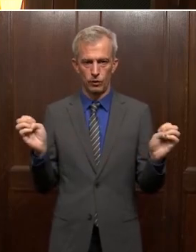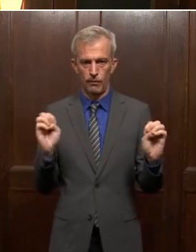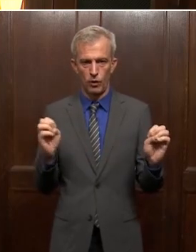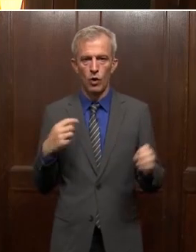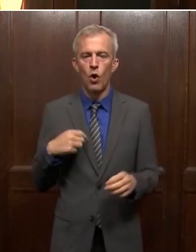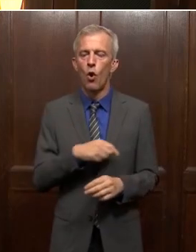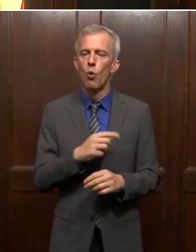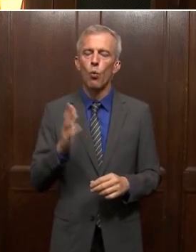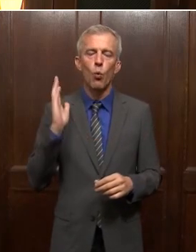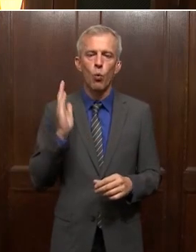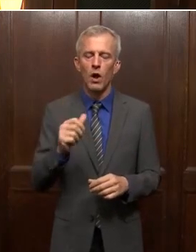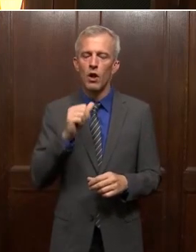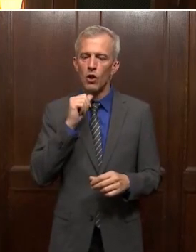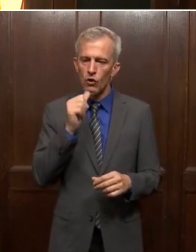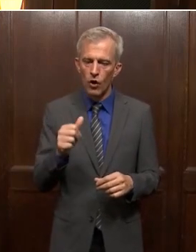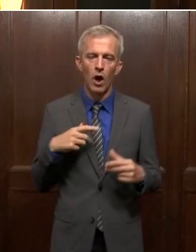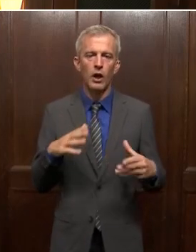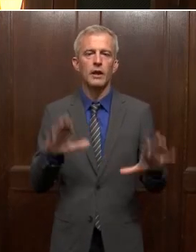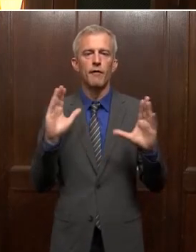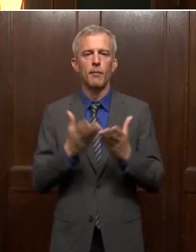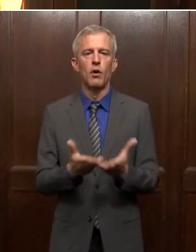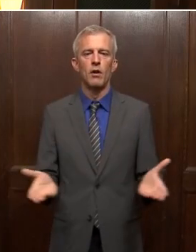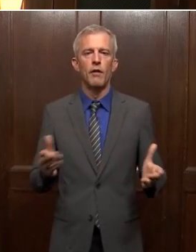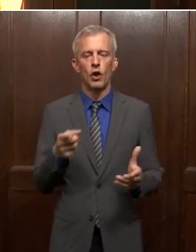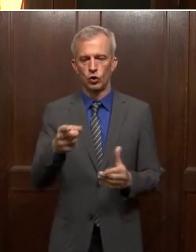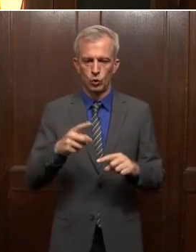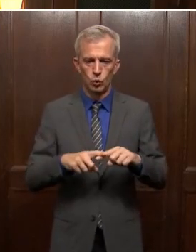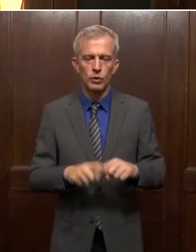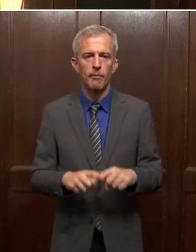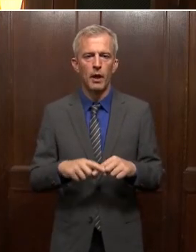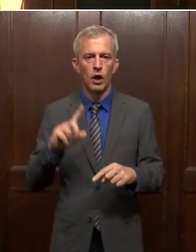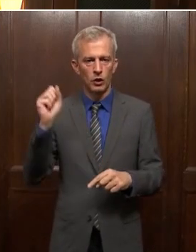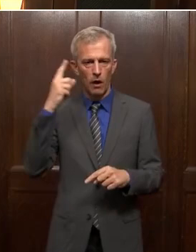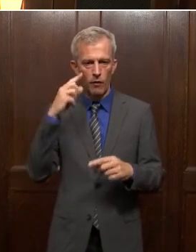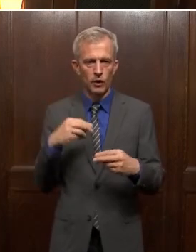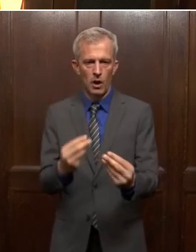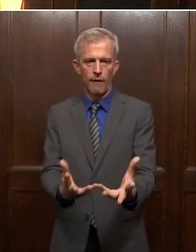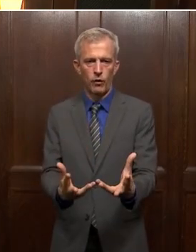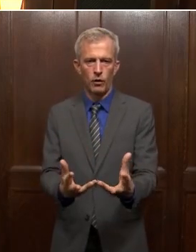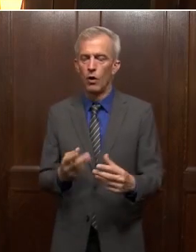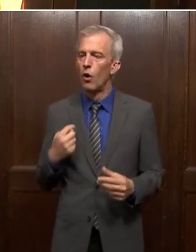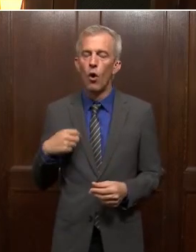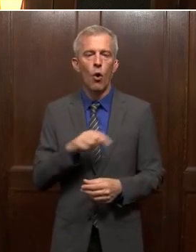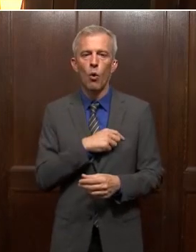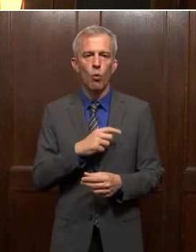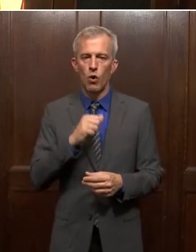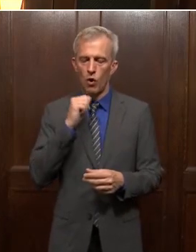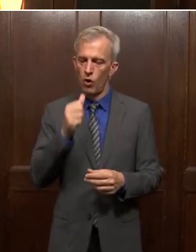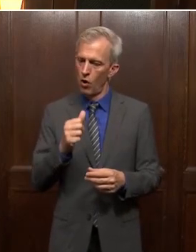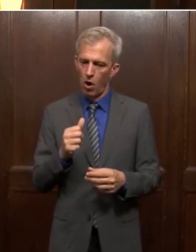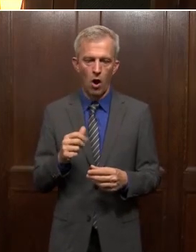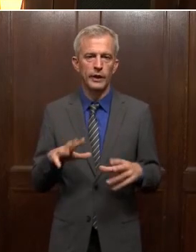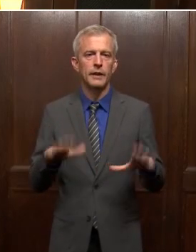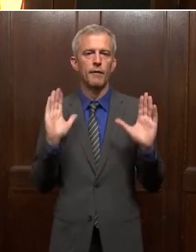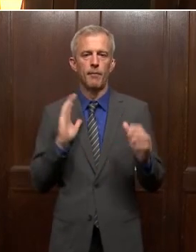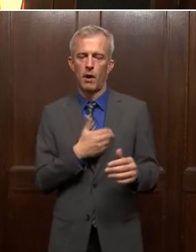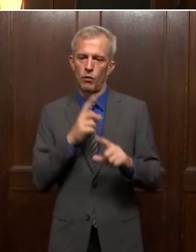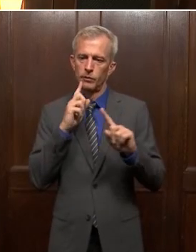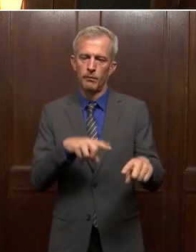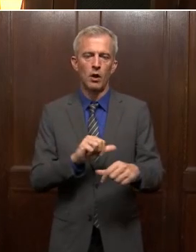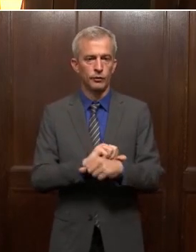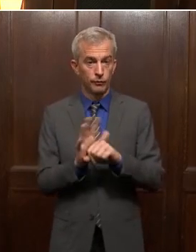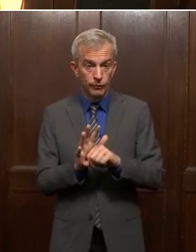not compromise on those things that you depend on government delivering. We will not compromise on our response to